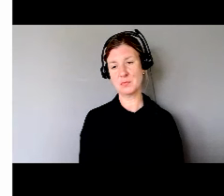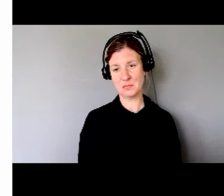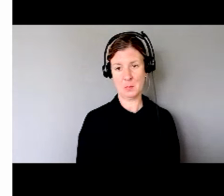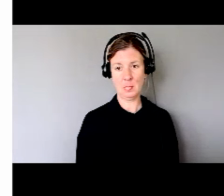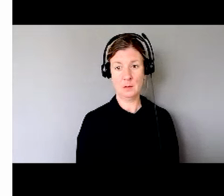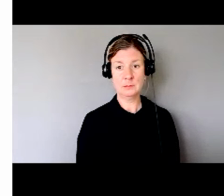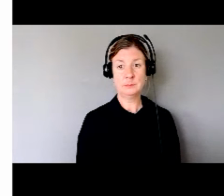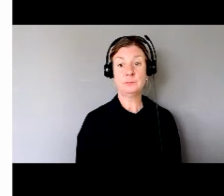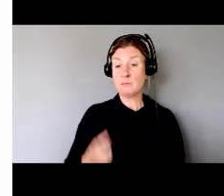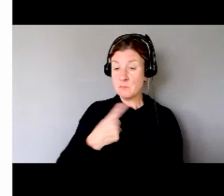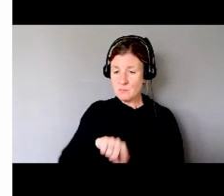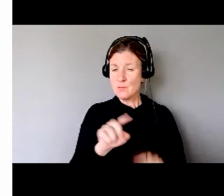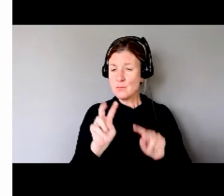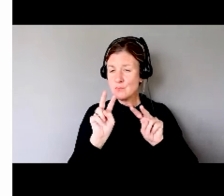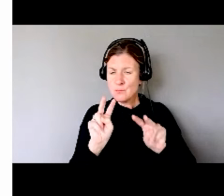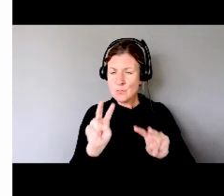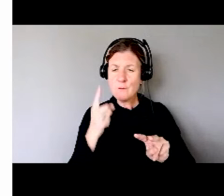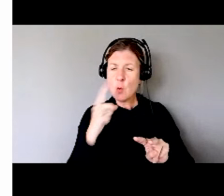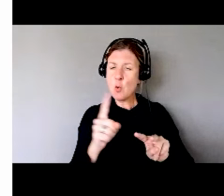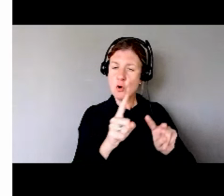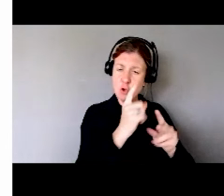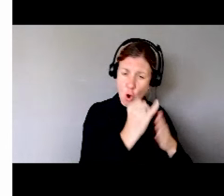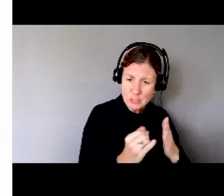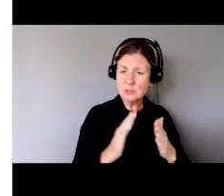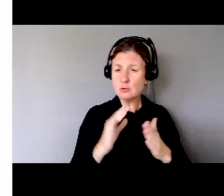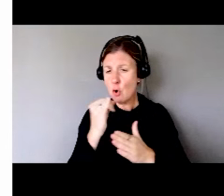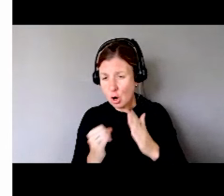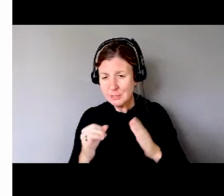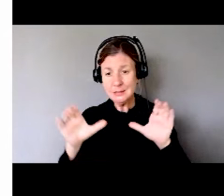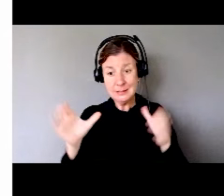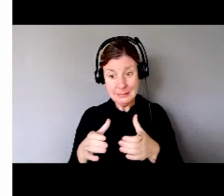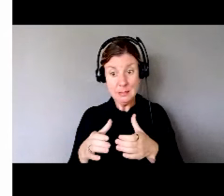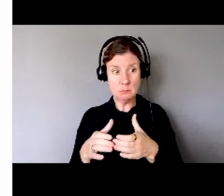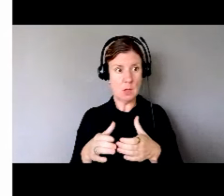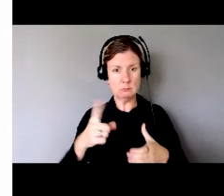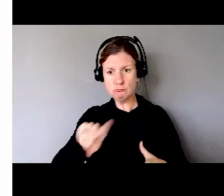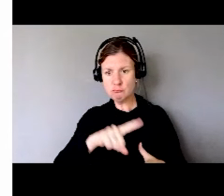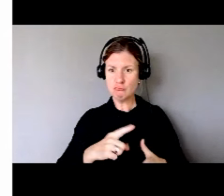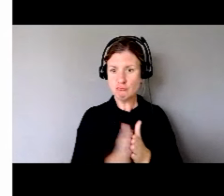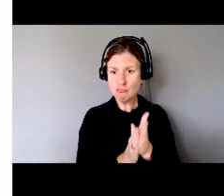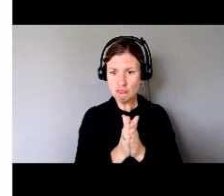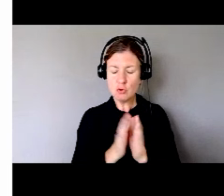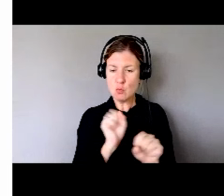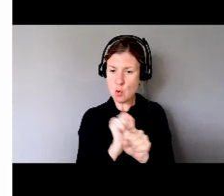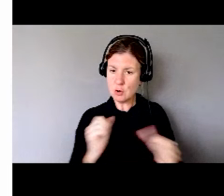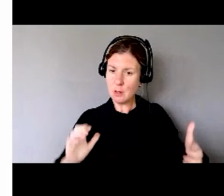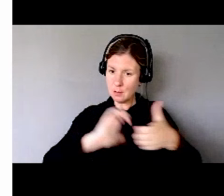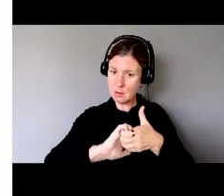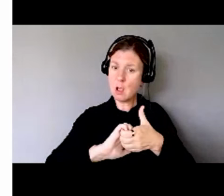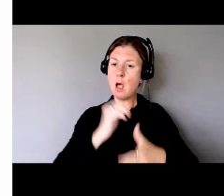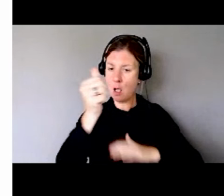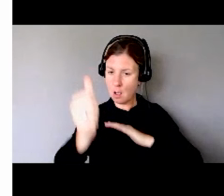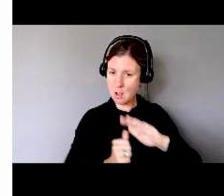looking for an artist or artist team who is comfortable working collaboratively as part of a project team to develop